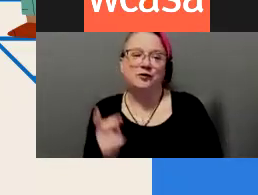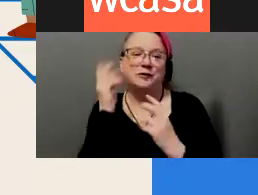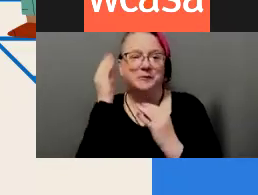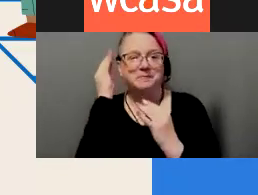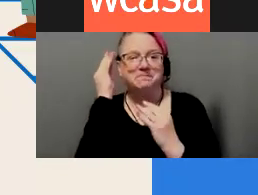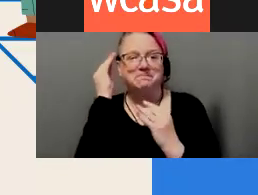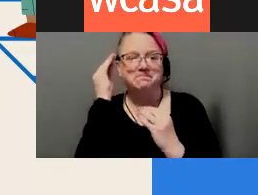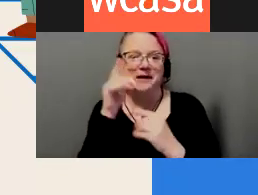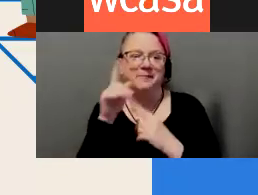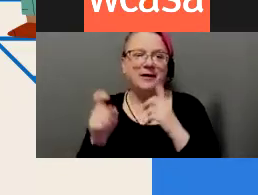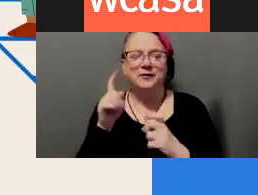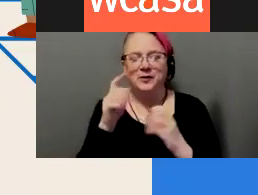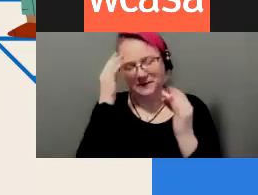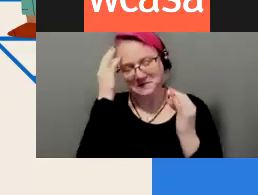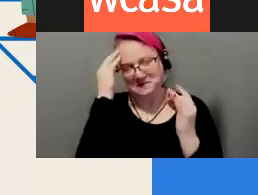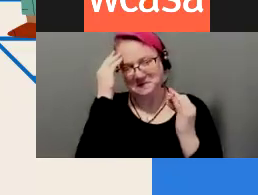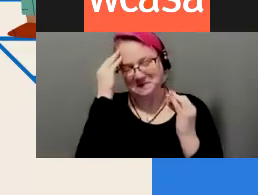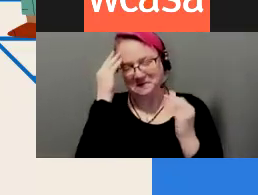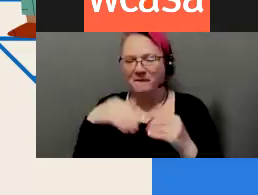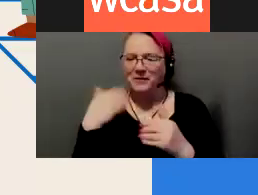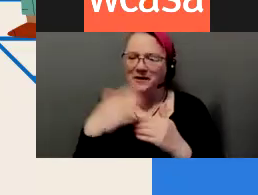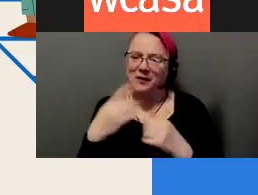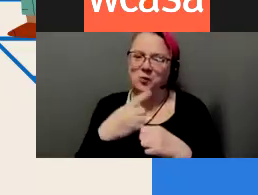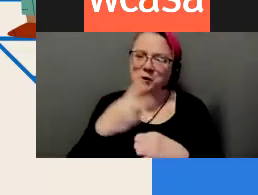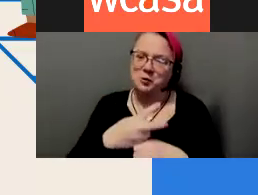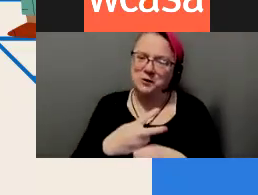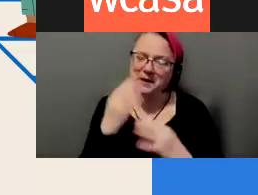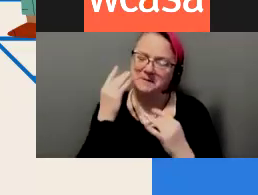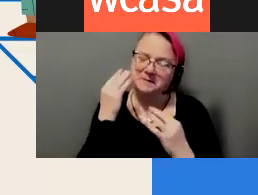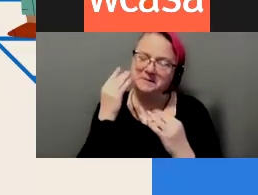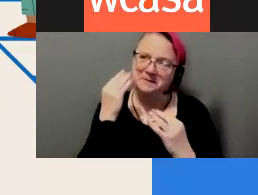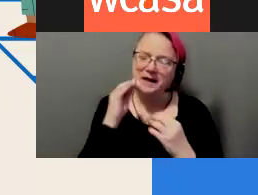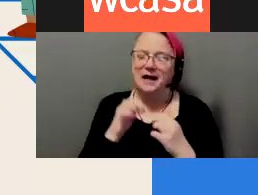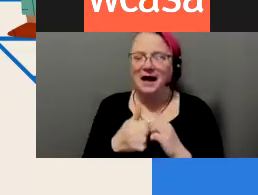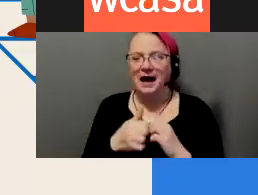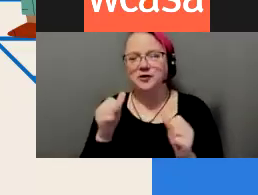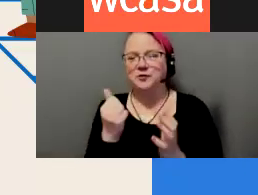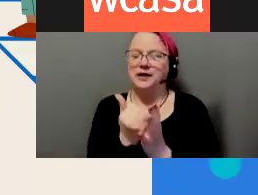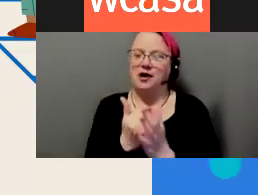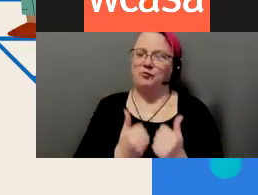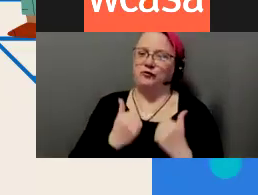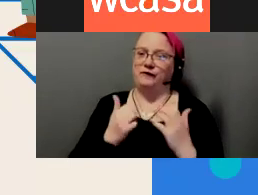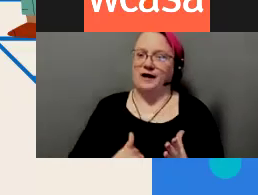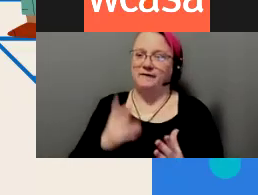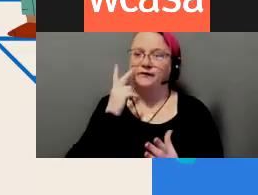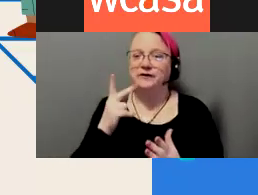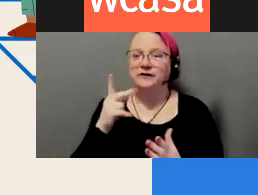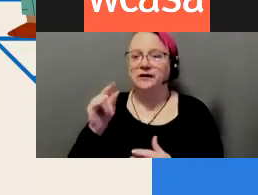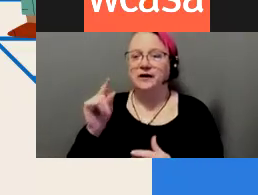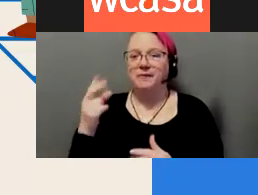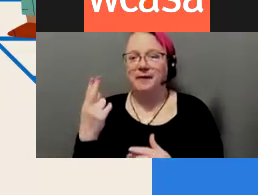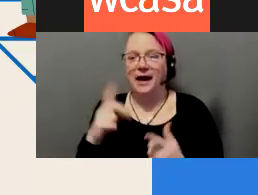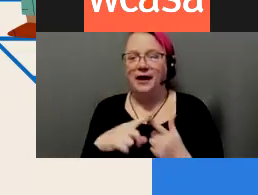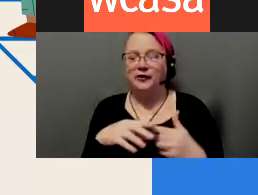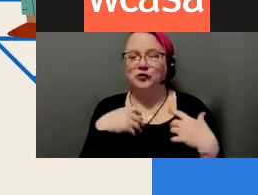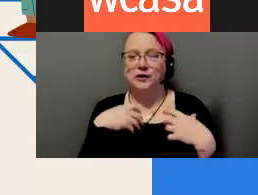questions and noodle on these over the next day or two, thinking about how you can help survivors see a path to healing regardless